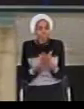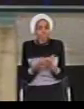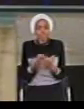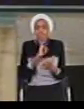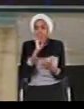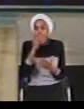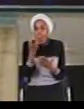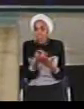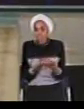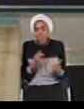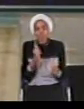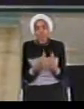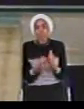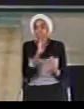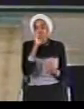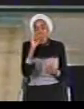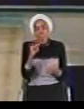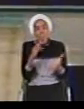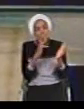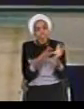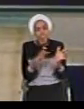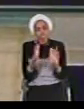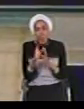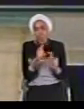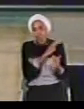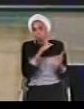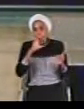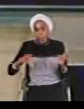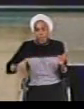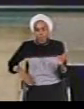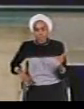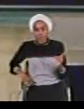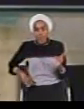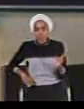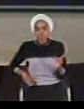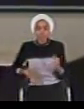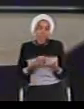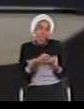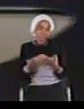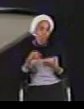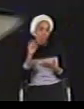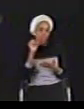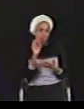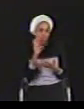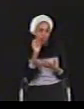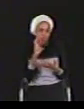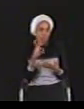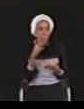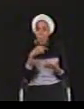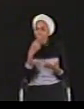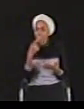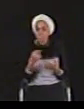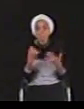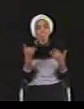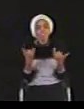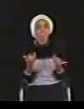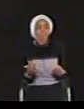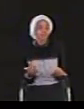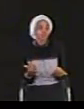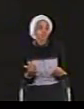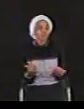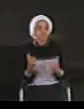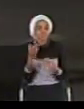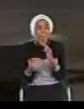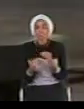which is Jesus Christ. And then in verse 12, it says, now, if